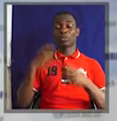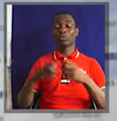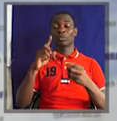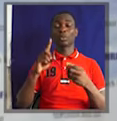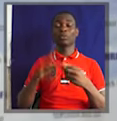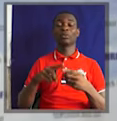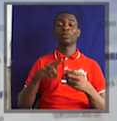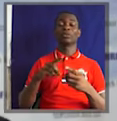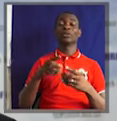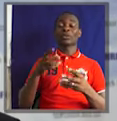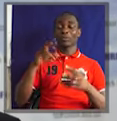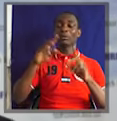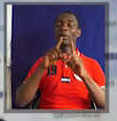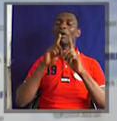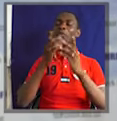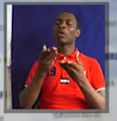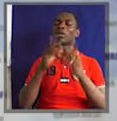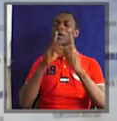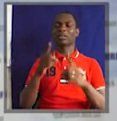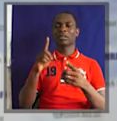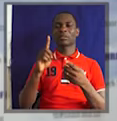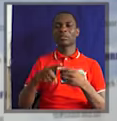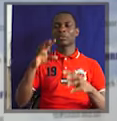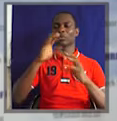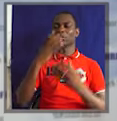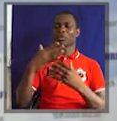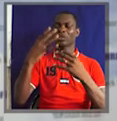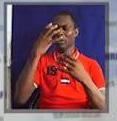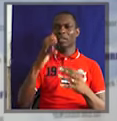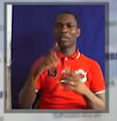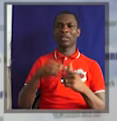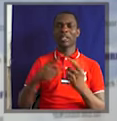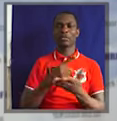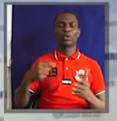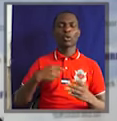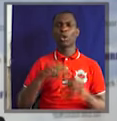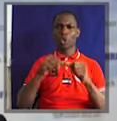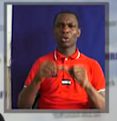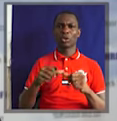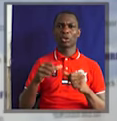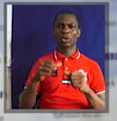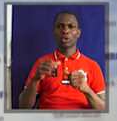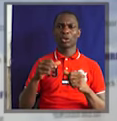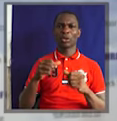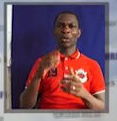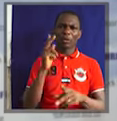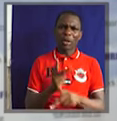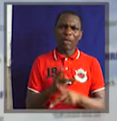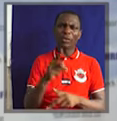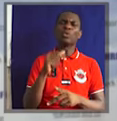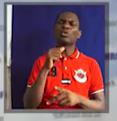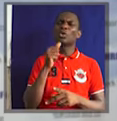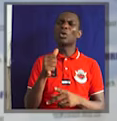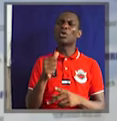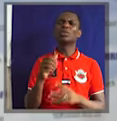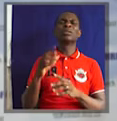me awade bo next week no se me ba me no ebeto asa adisue eso aya ahweye obi ya opapa emfa boni entua